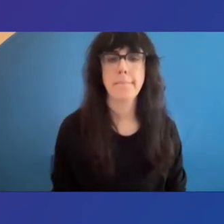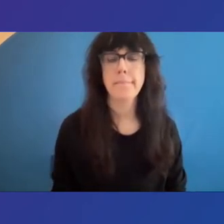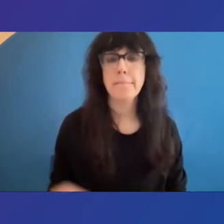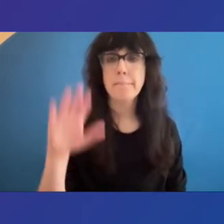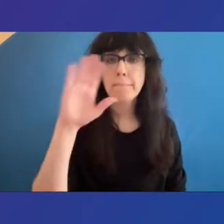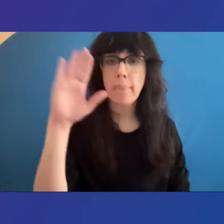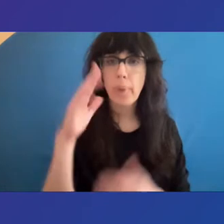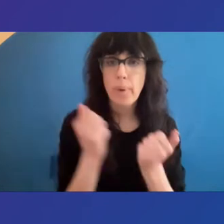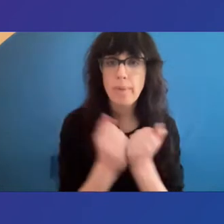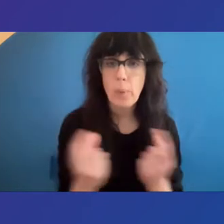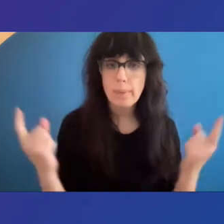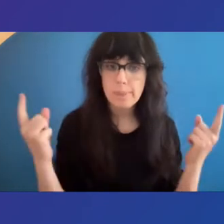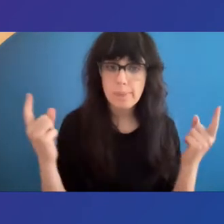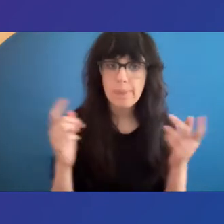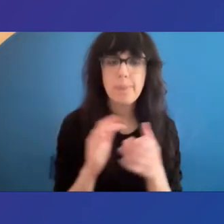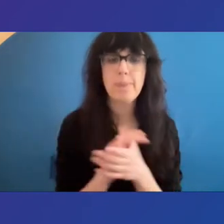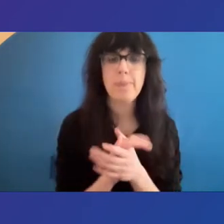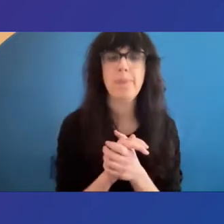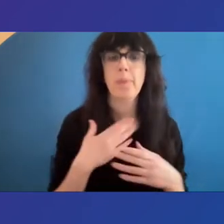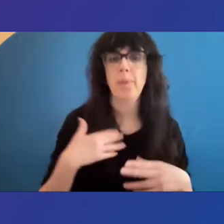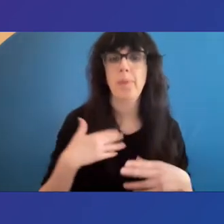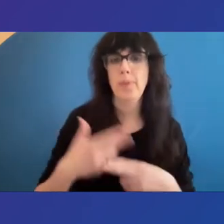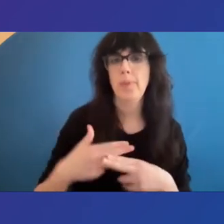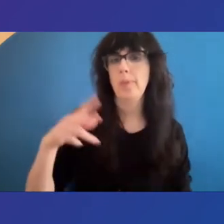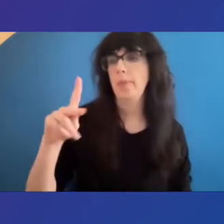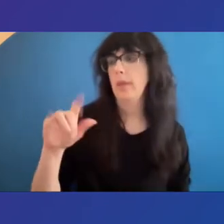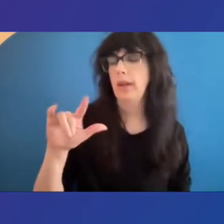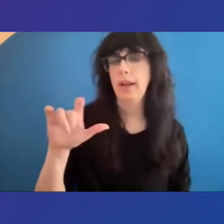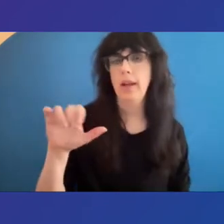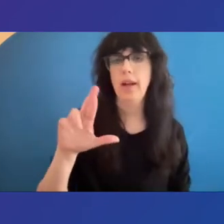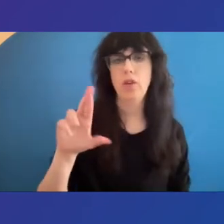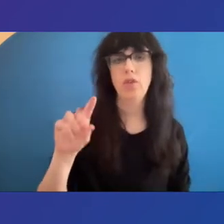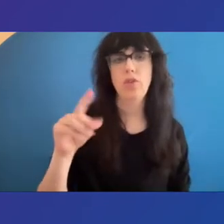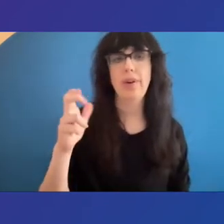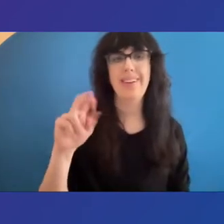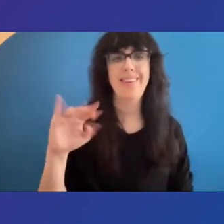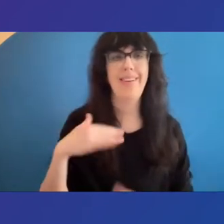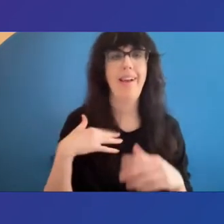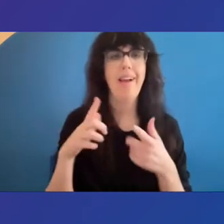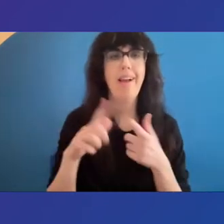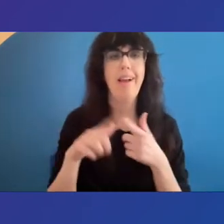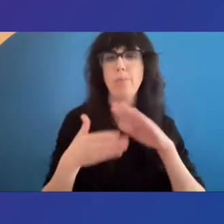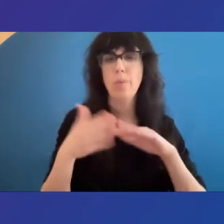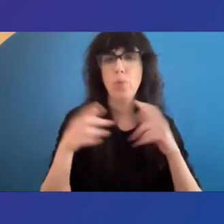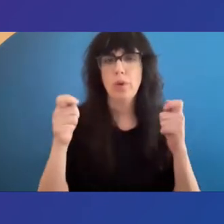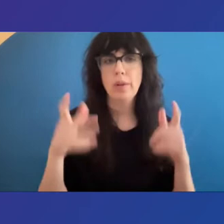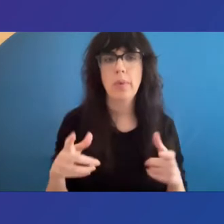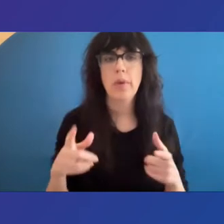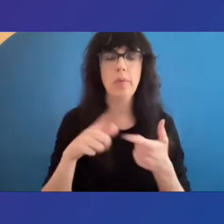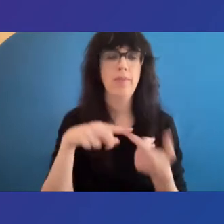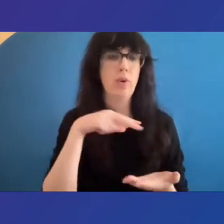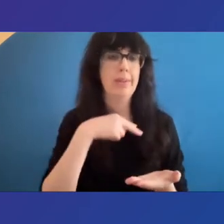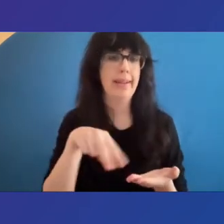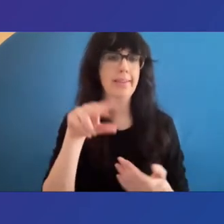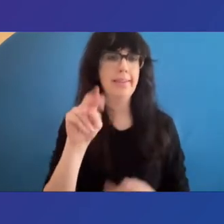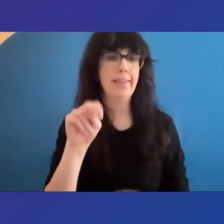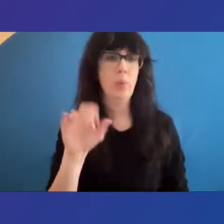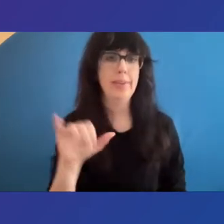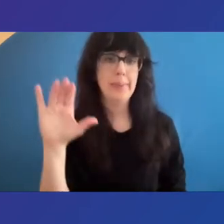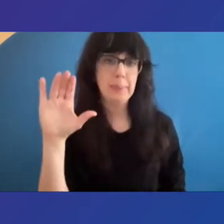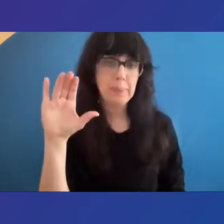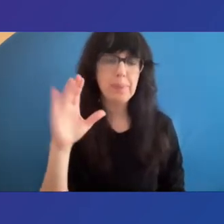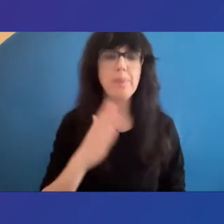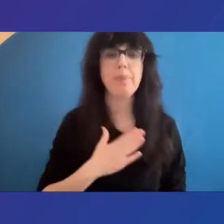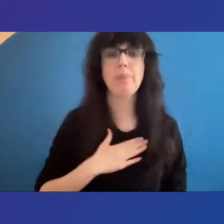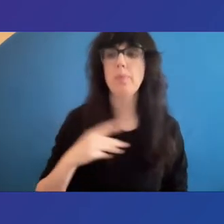Hi everyone, this is Kyle Rudnick. I am the operations manager for Dance NYC. My